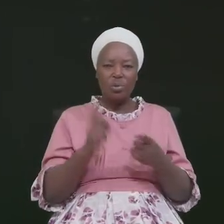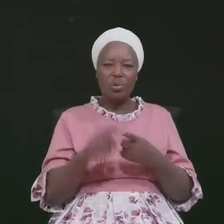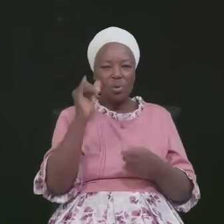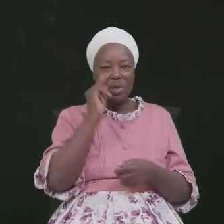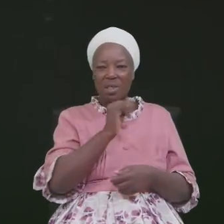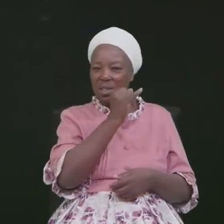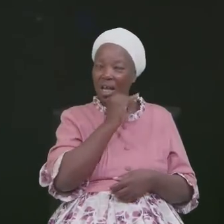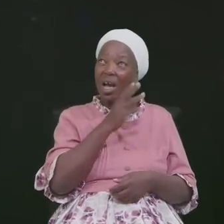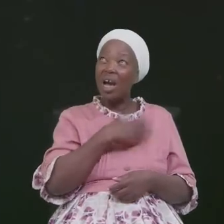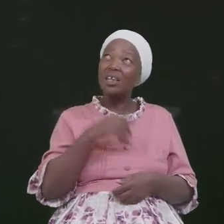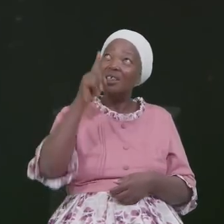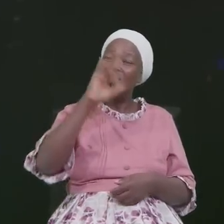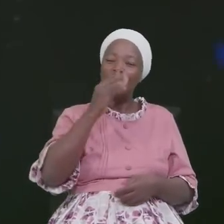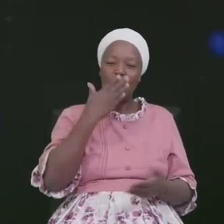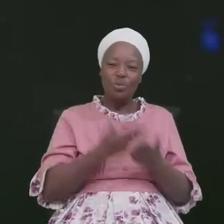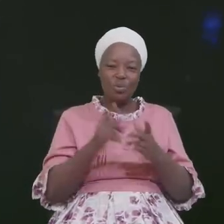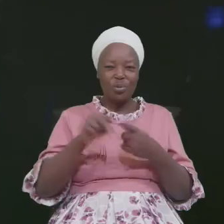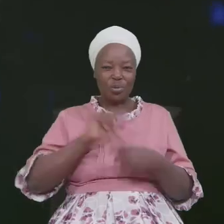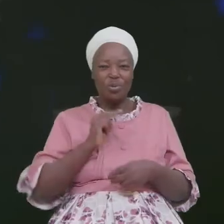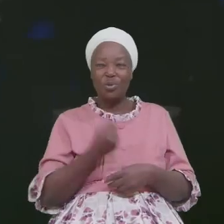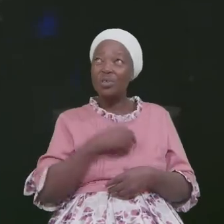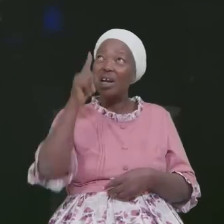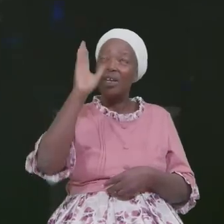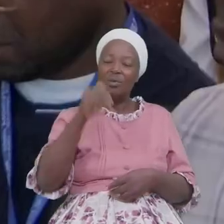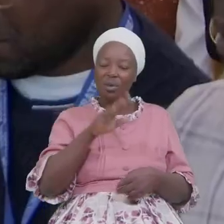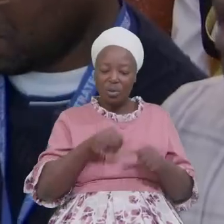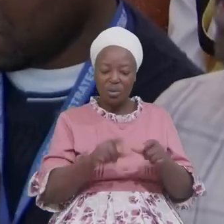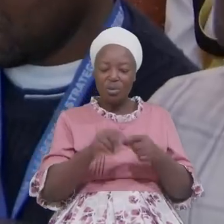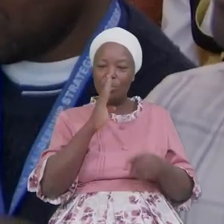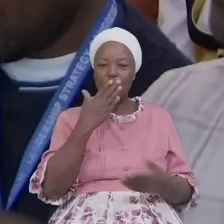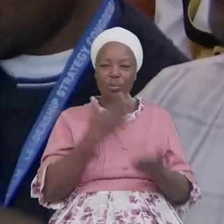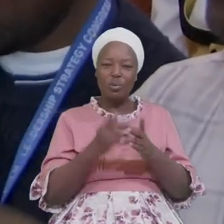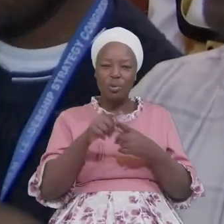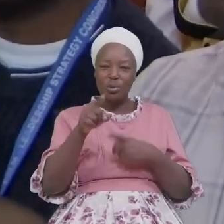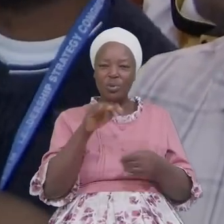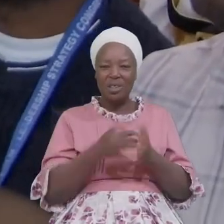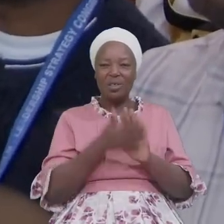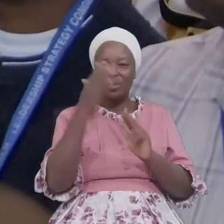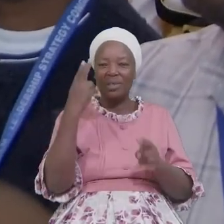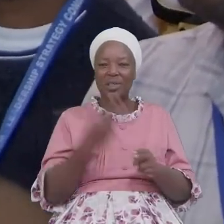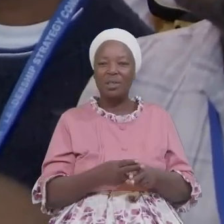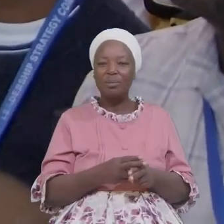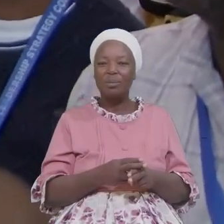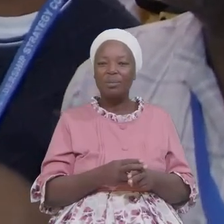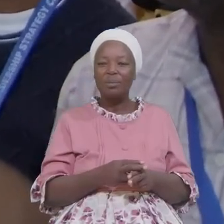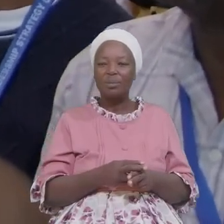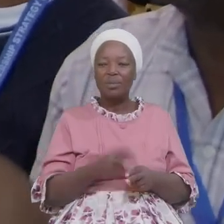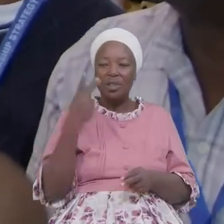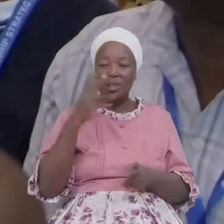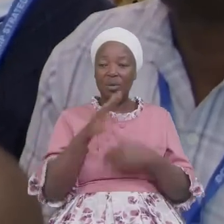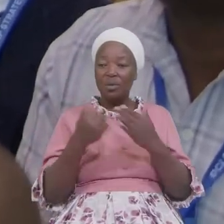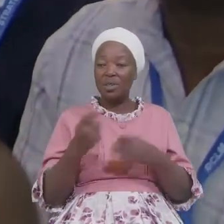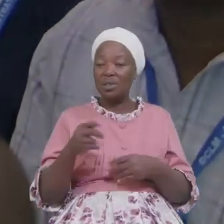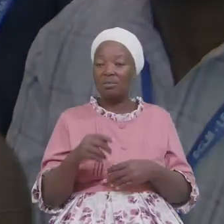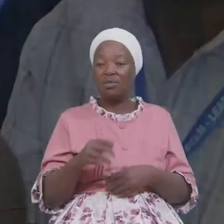unto us, and it'll continue to be good unto you in Jesus' name. And look at all these 50 years